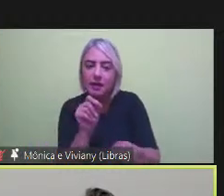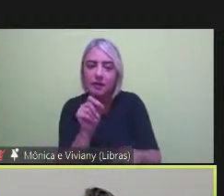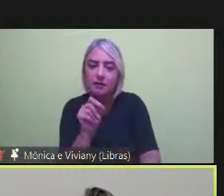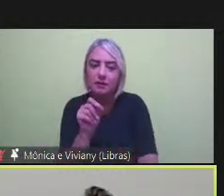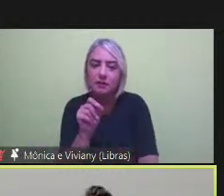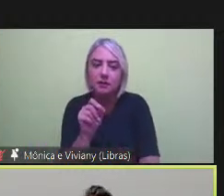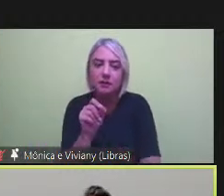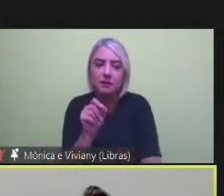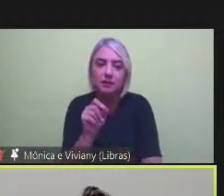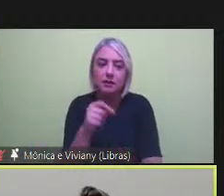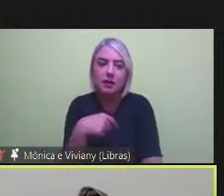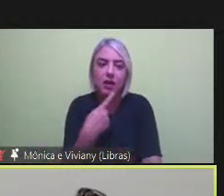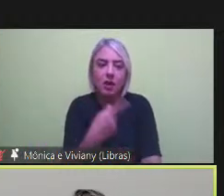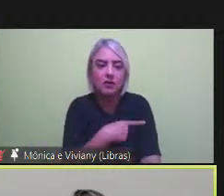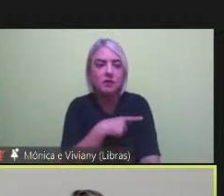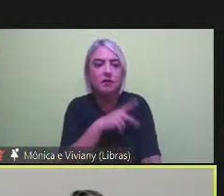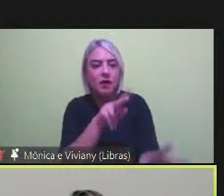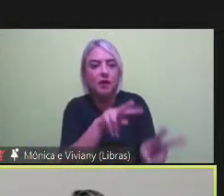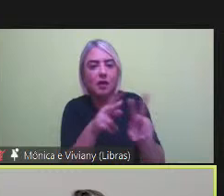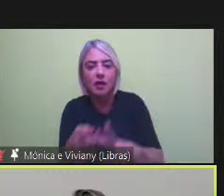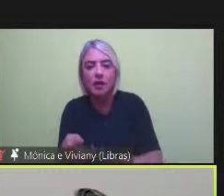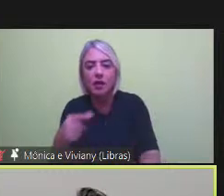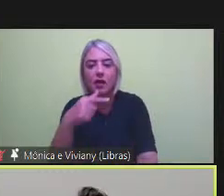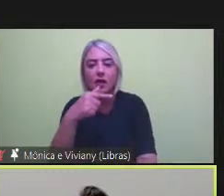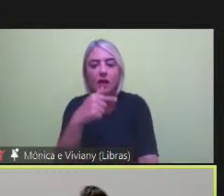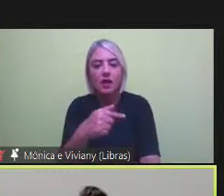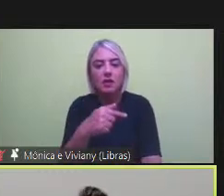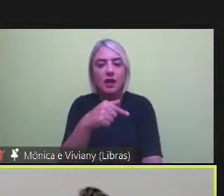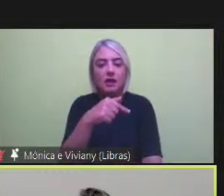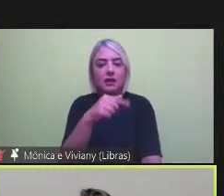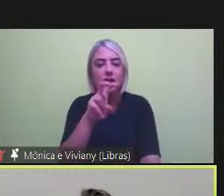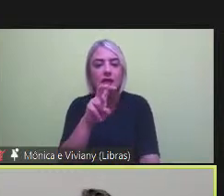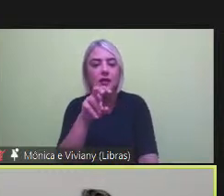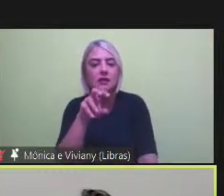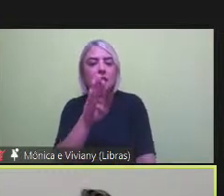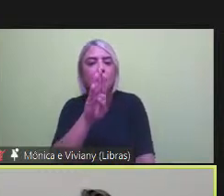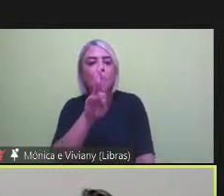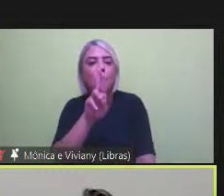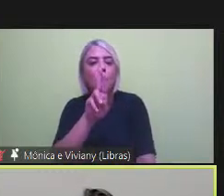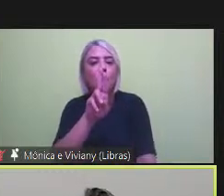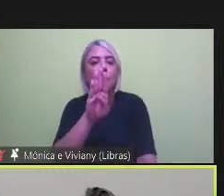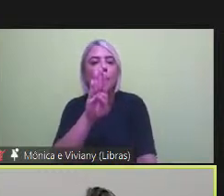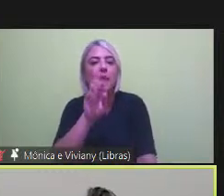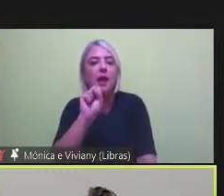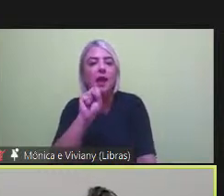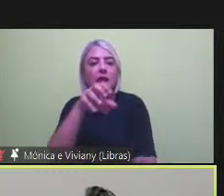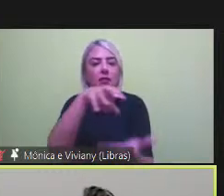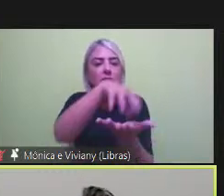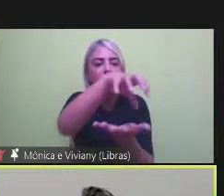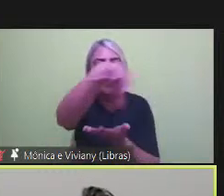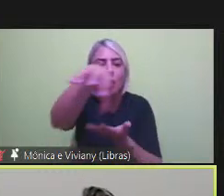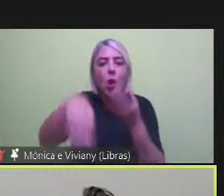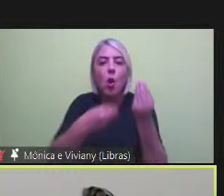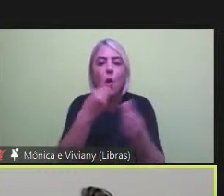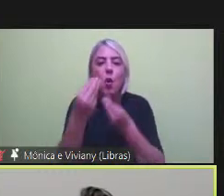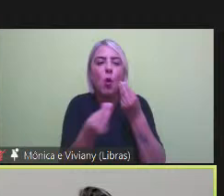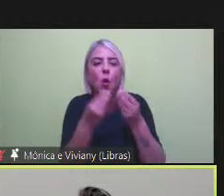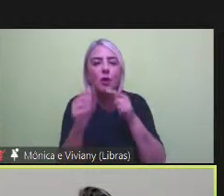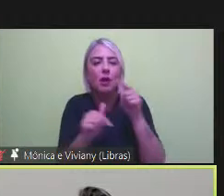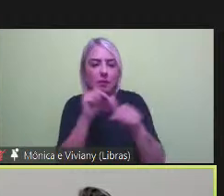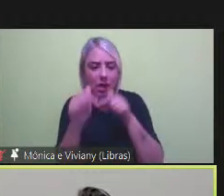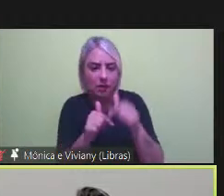occasion, we were contemplated with 75 units And since we want, how do we want to